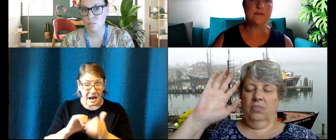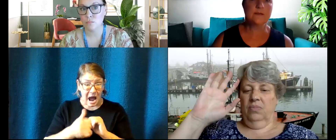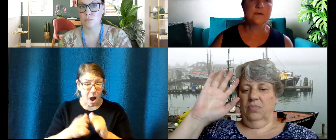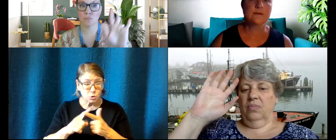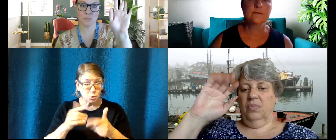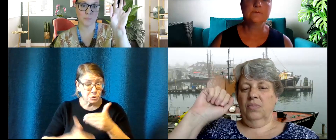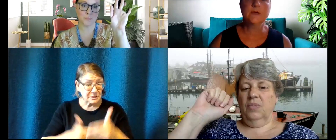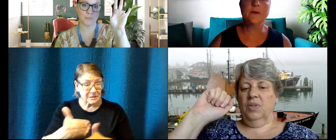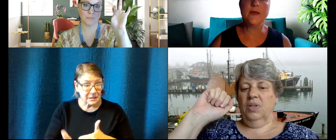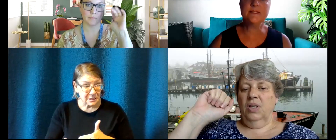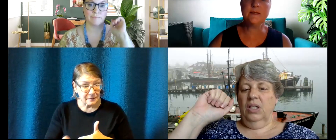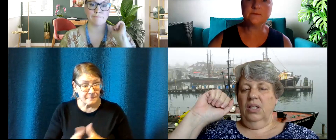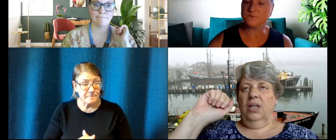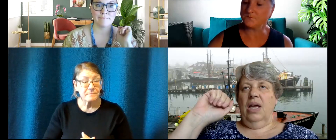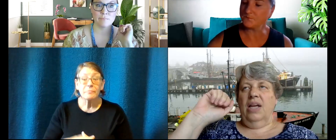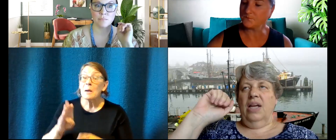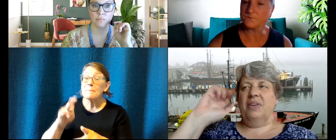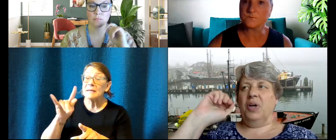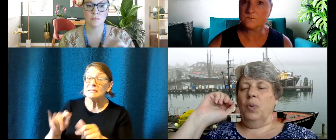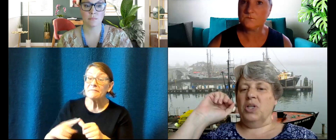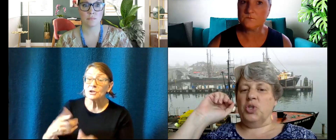proceed? Betsy?